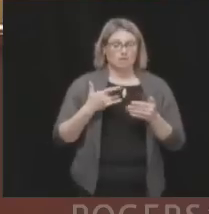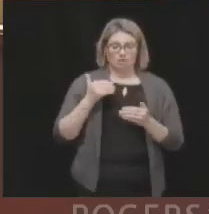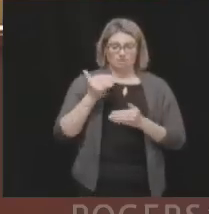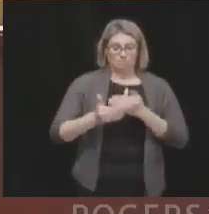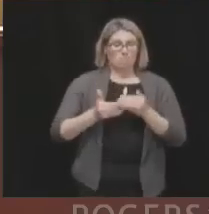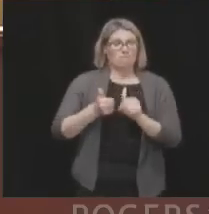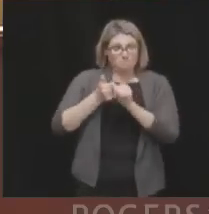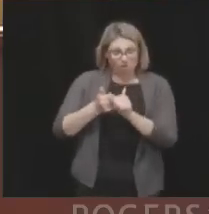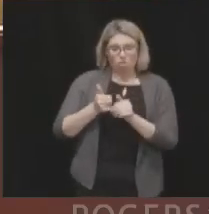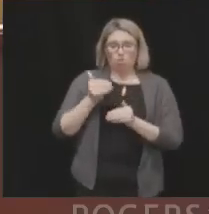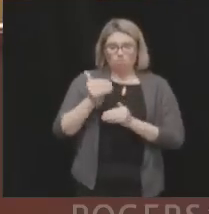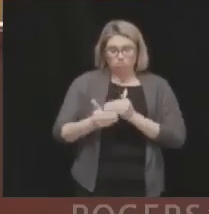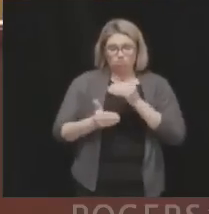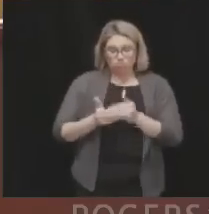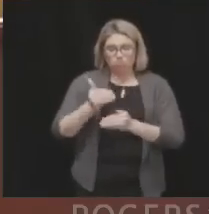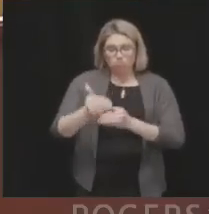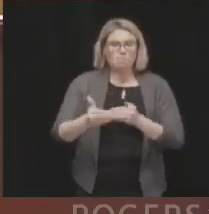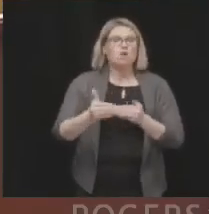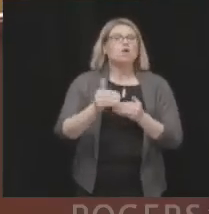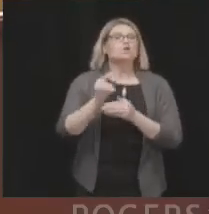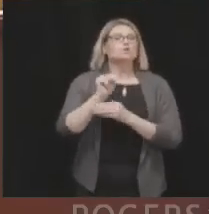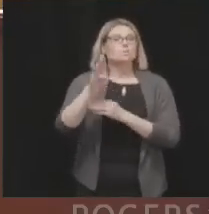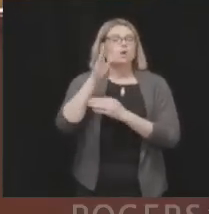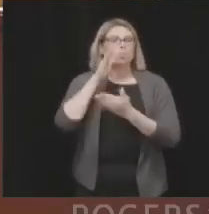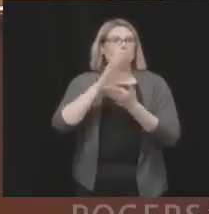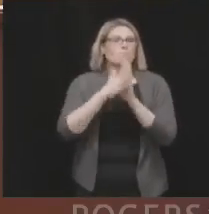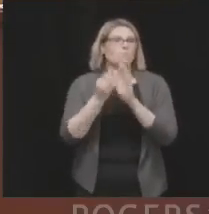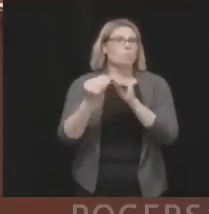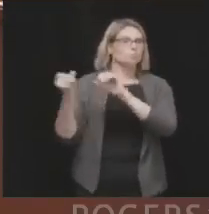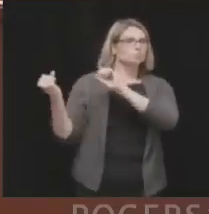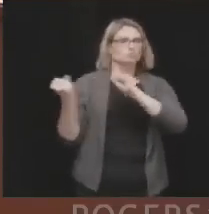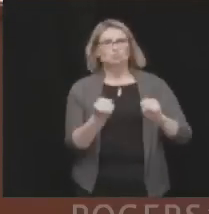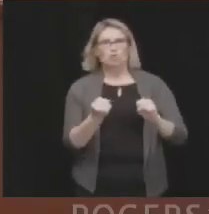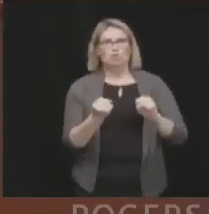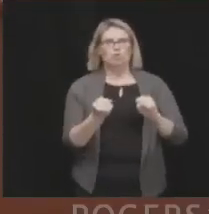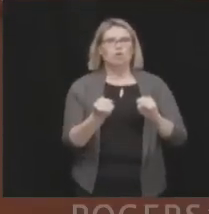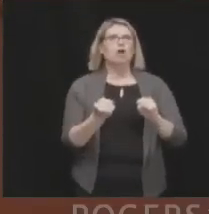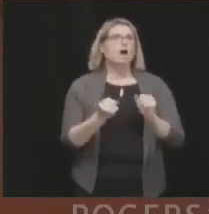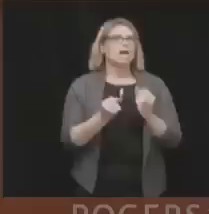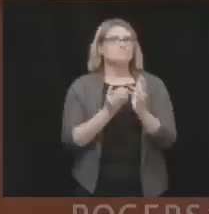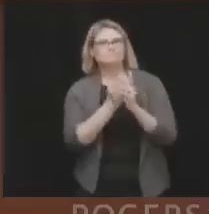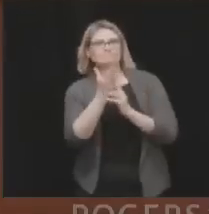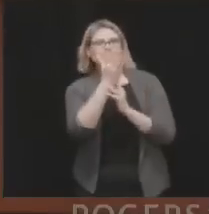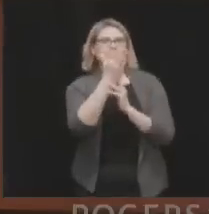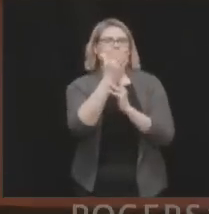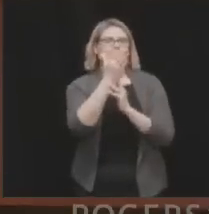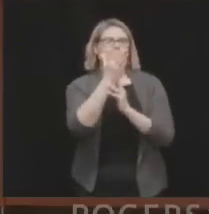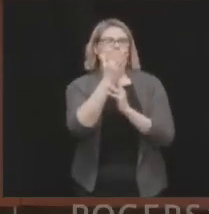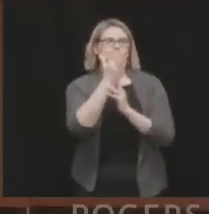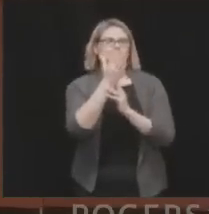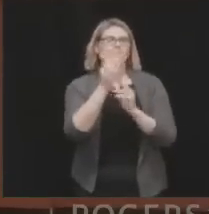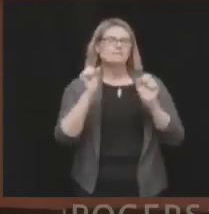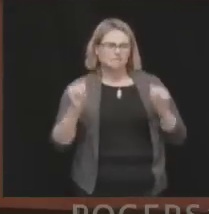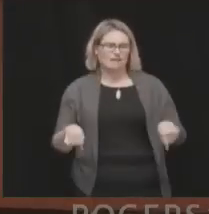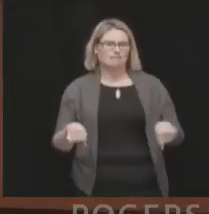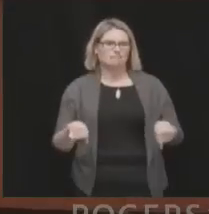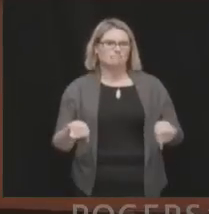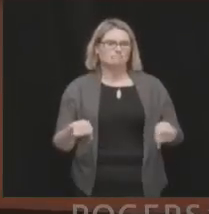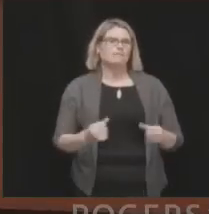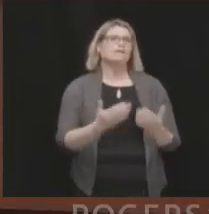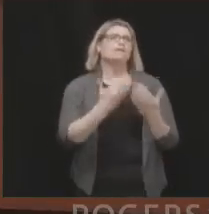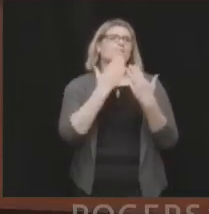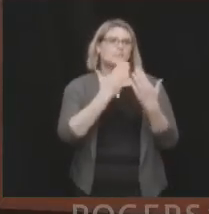Good afternoon, everyone. Bonjour tout le monde. J'aimerais remercier toutes les New Brunswickois et